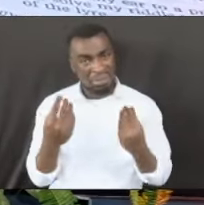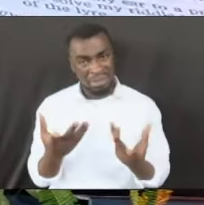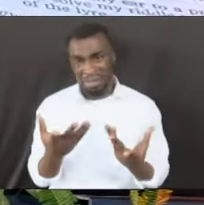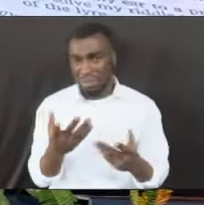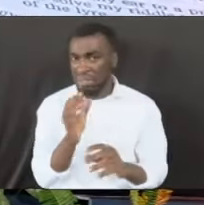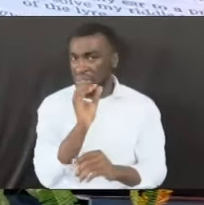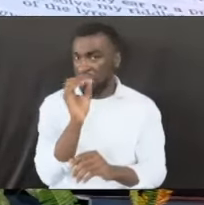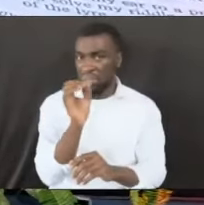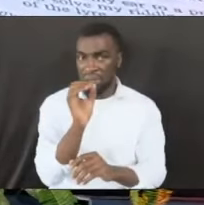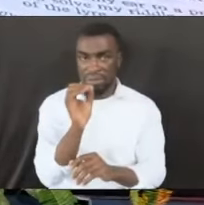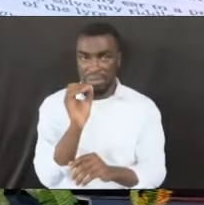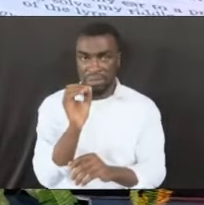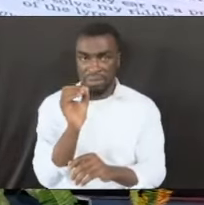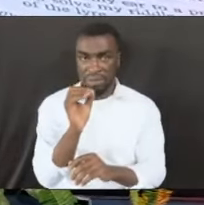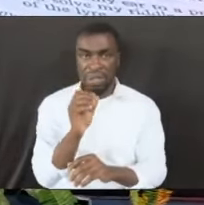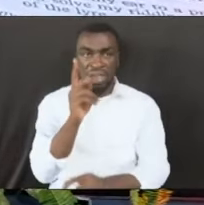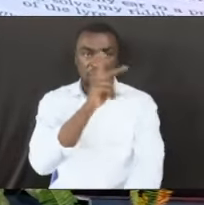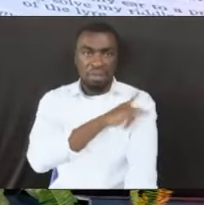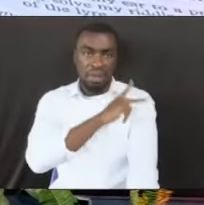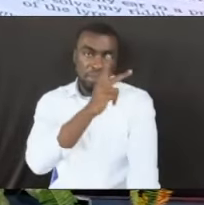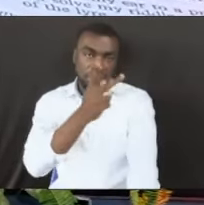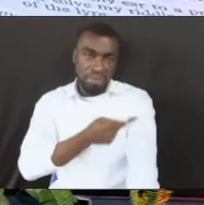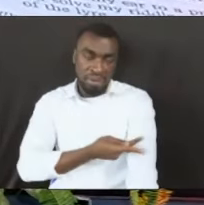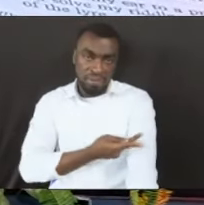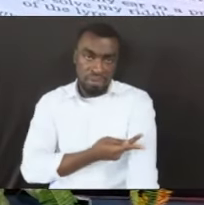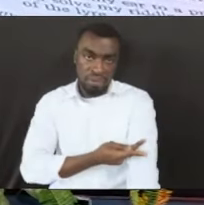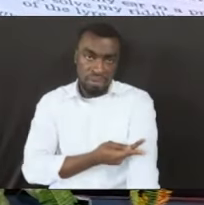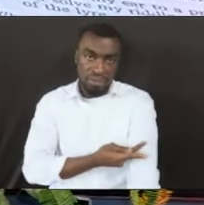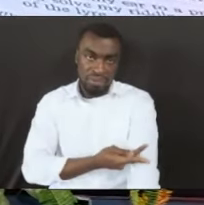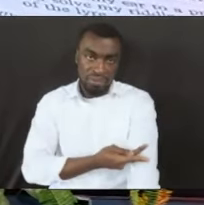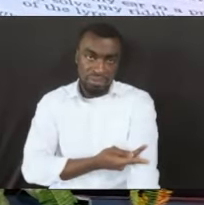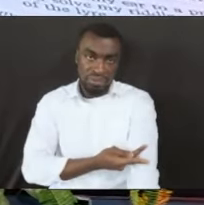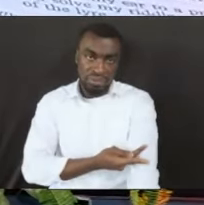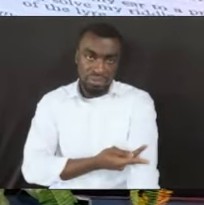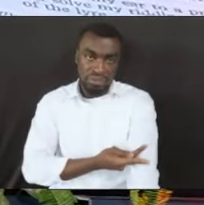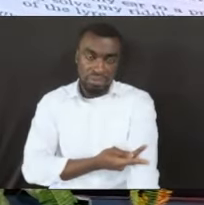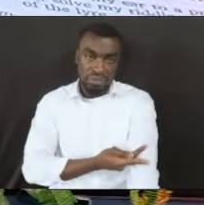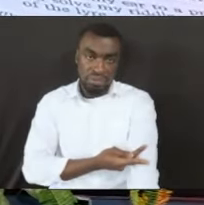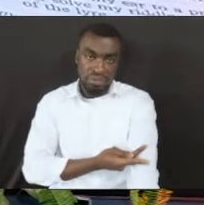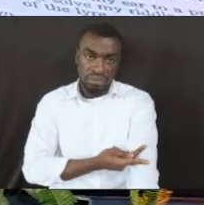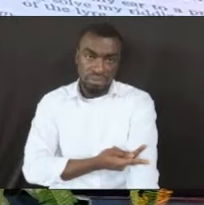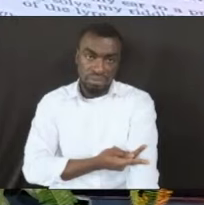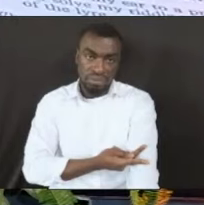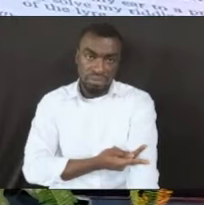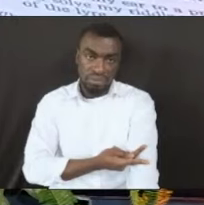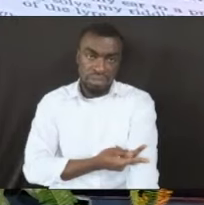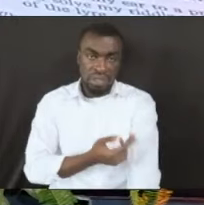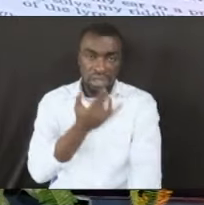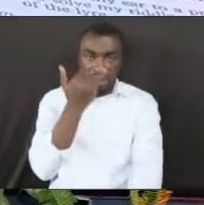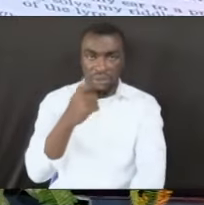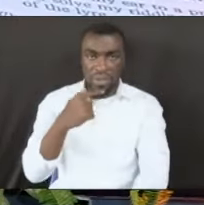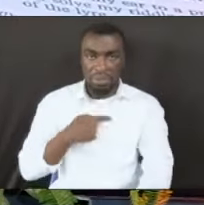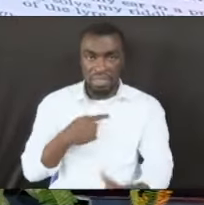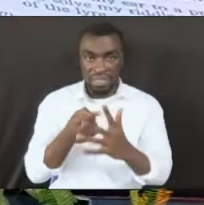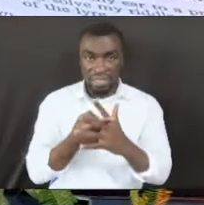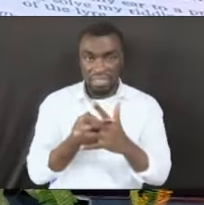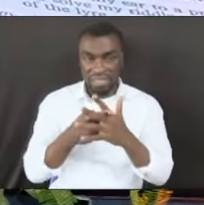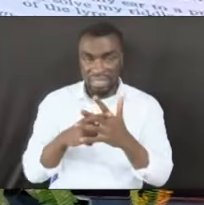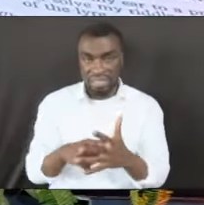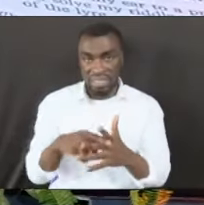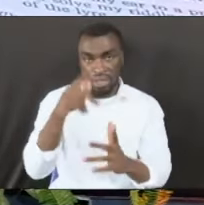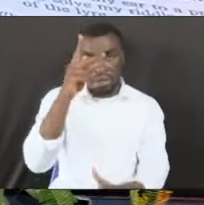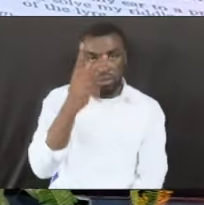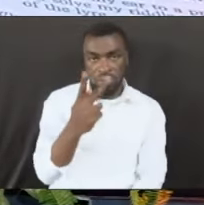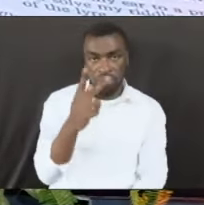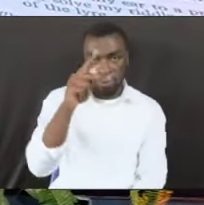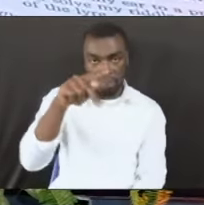meeting is going to be very powerful. That's why me, I'm starting do on the dot so that not